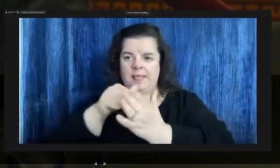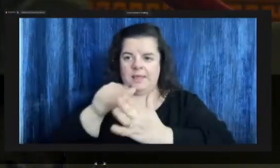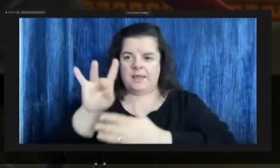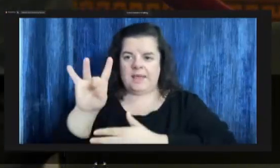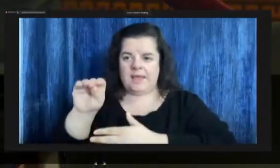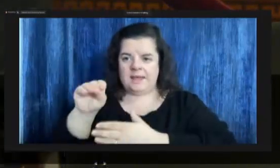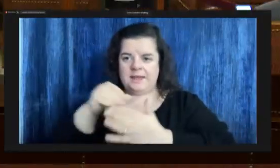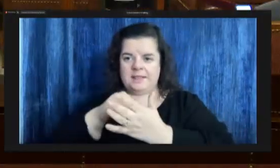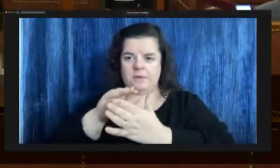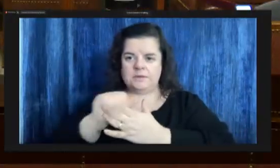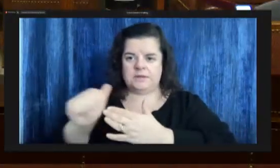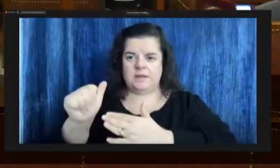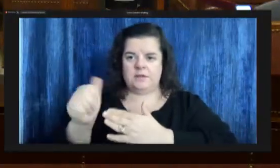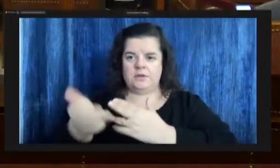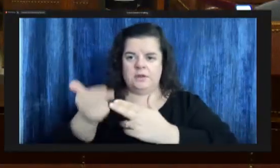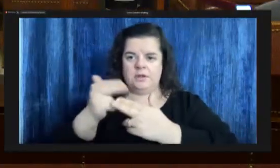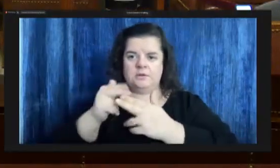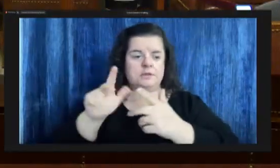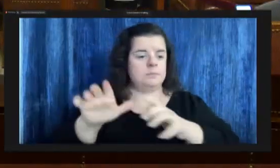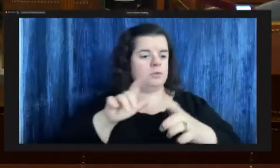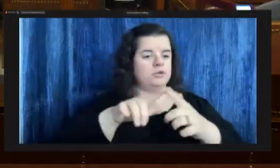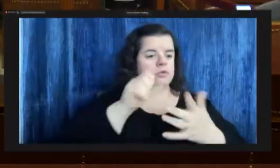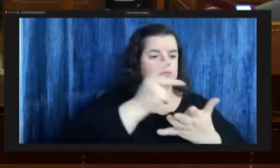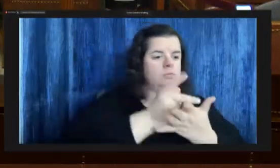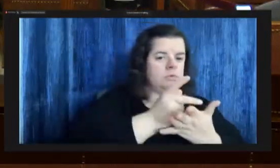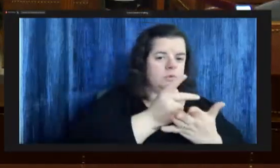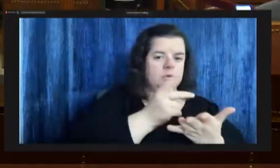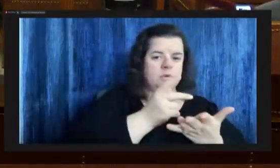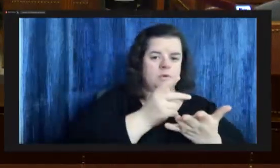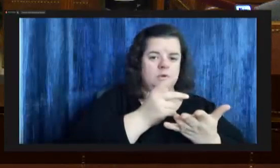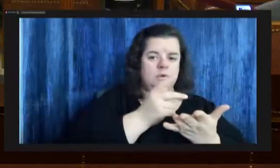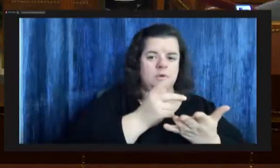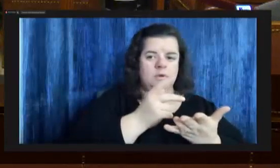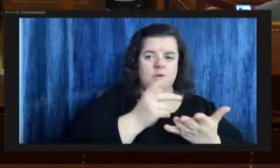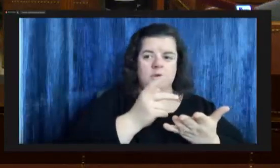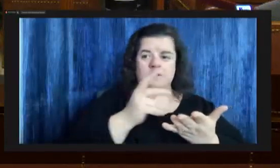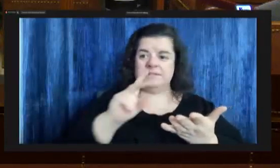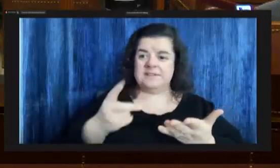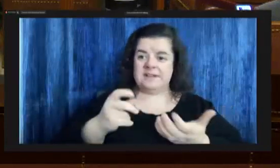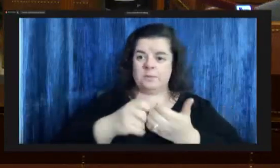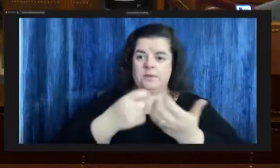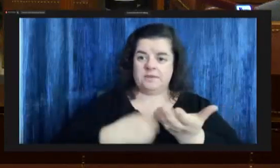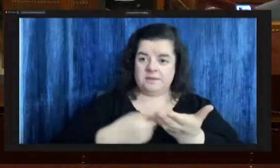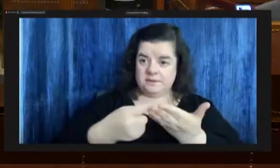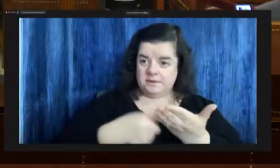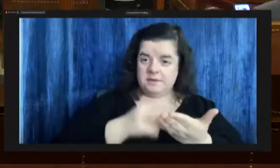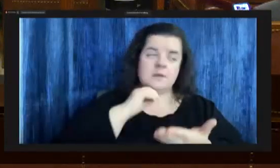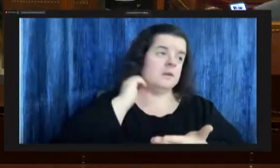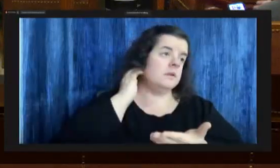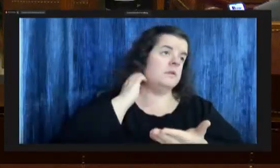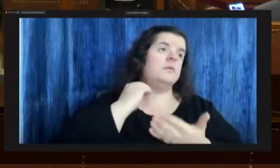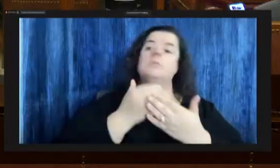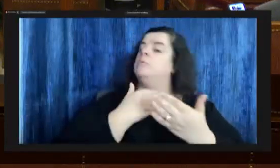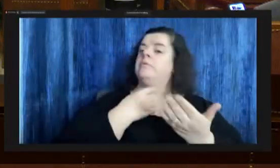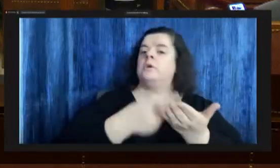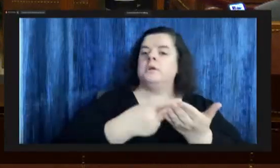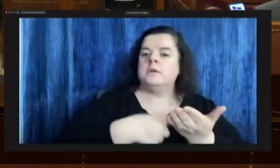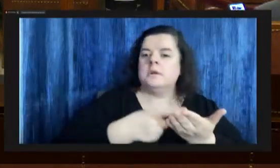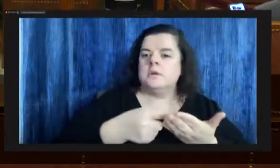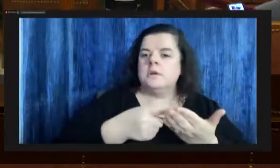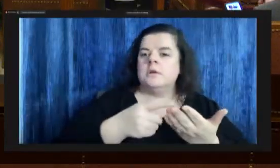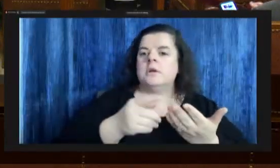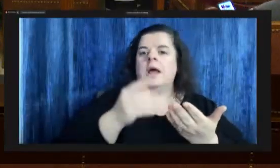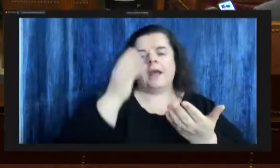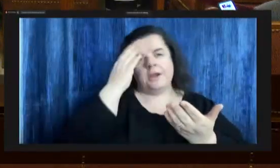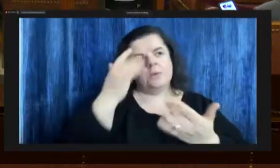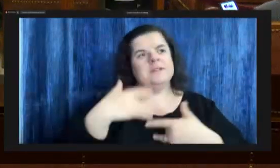$1,080,000 increase. Motion to approve. Second with discussion. And before discussion, just to clarify, because I know it jumps out as a big number,